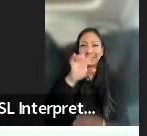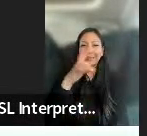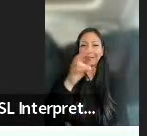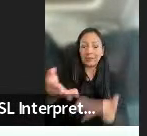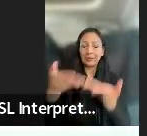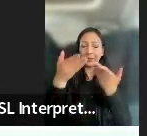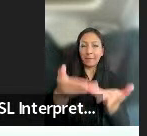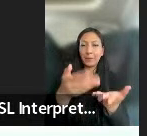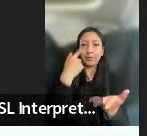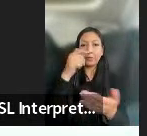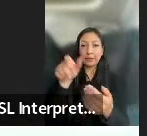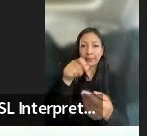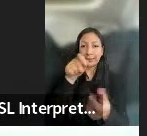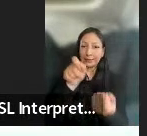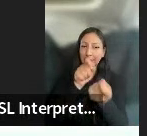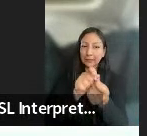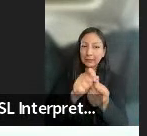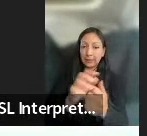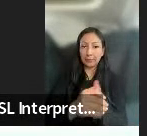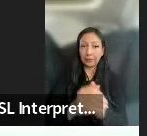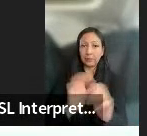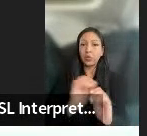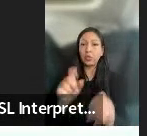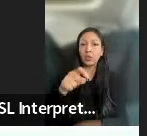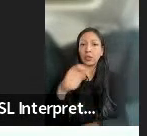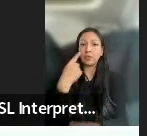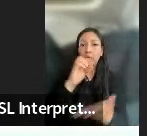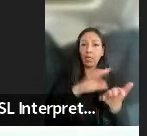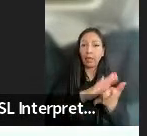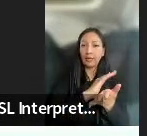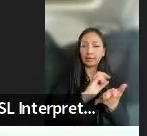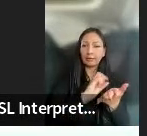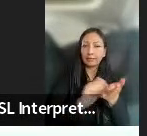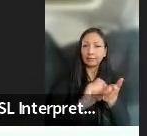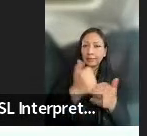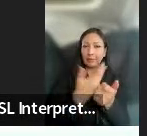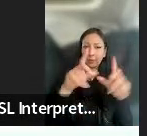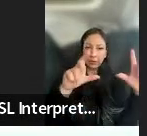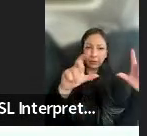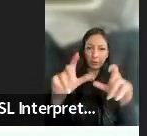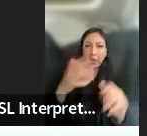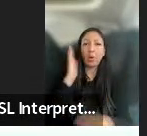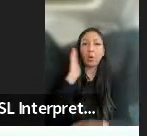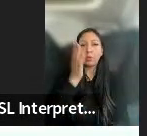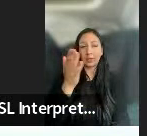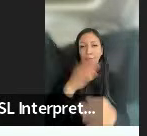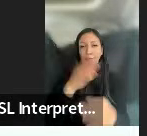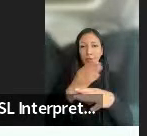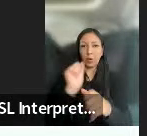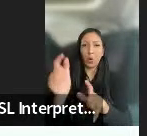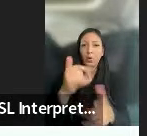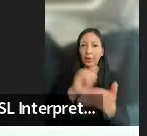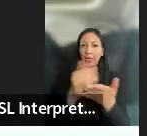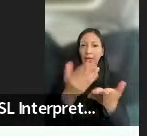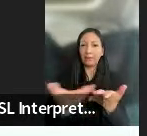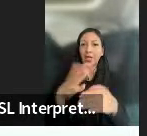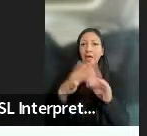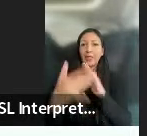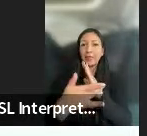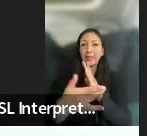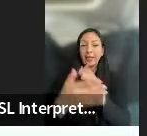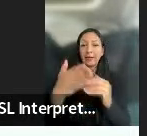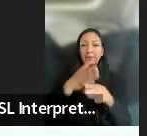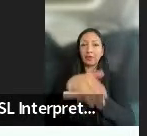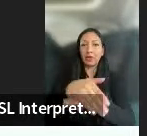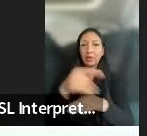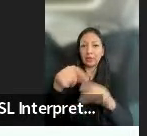detail. We'll be no need to write all of this down or try to screenshot this. We will be sharing all of these materials online following the meeting